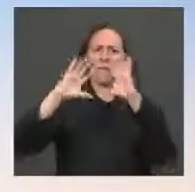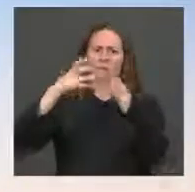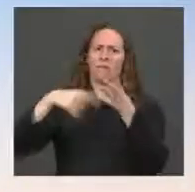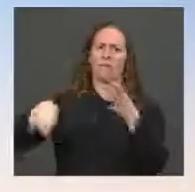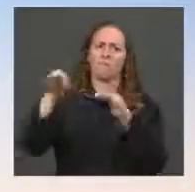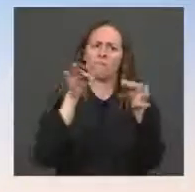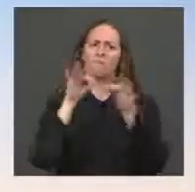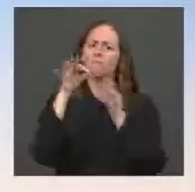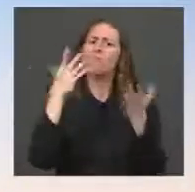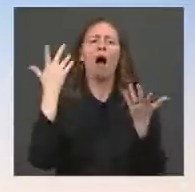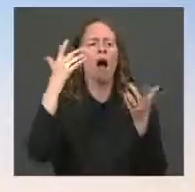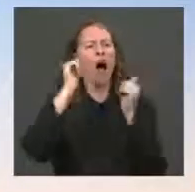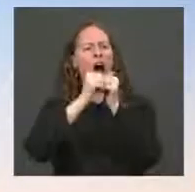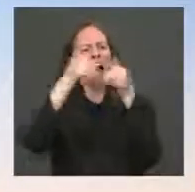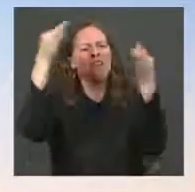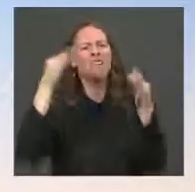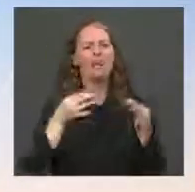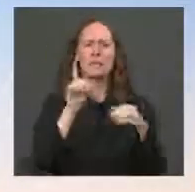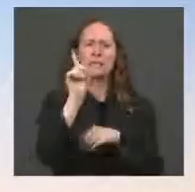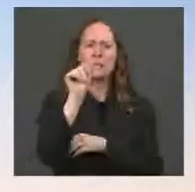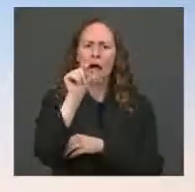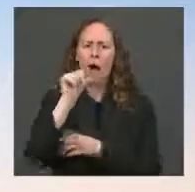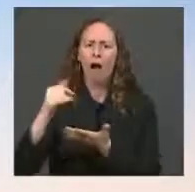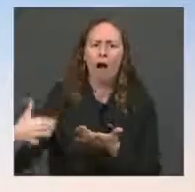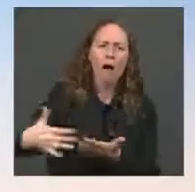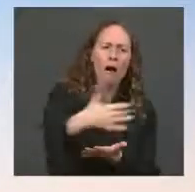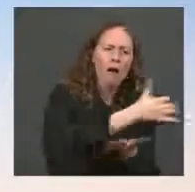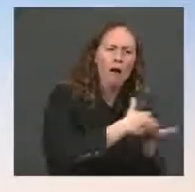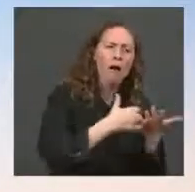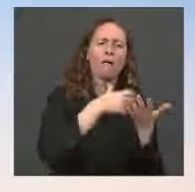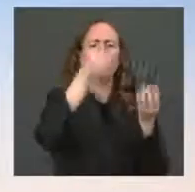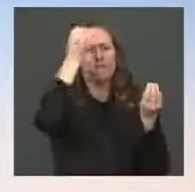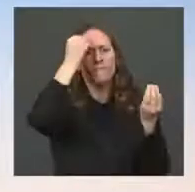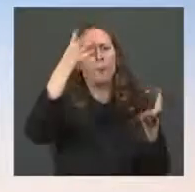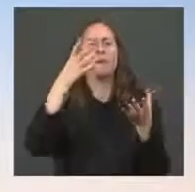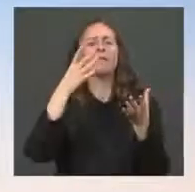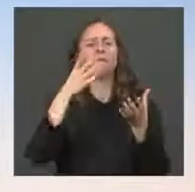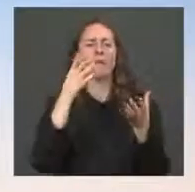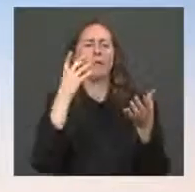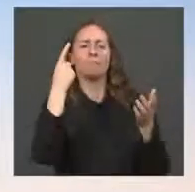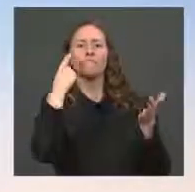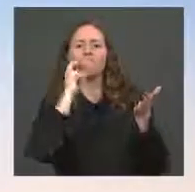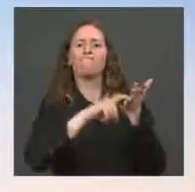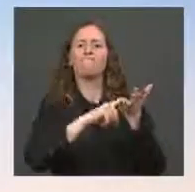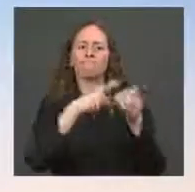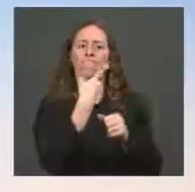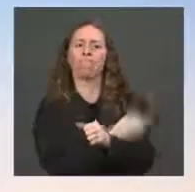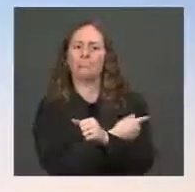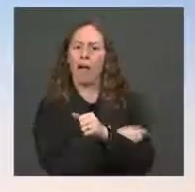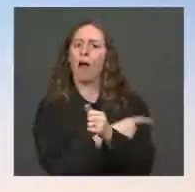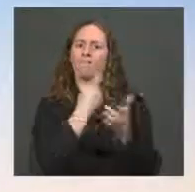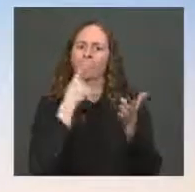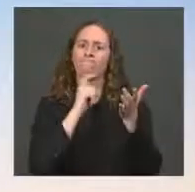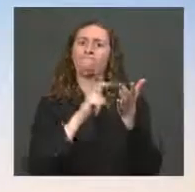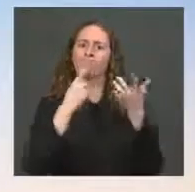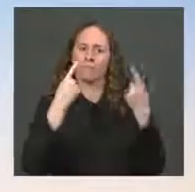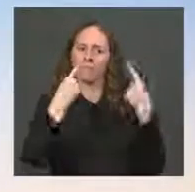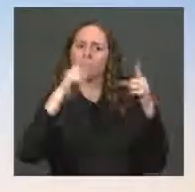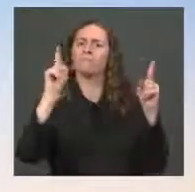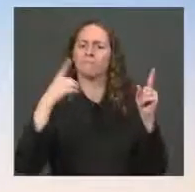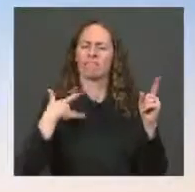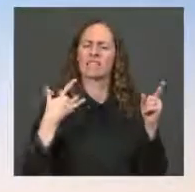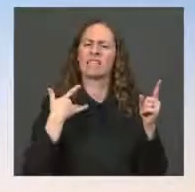made available about the waning effectiveness of vaccines. And it was their responsibility, or they felt it was their responsibility at the time, to make